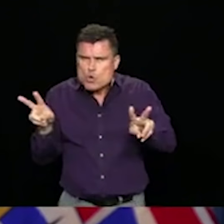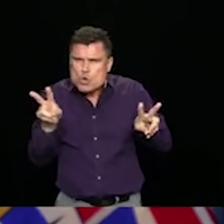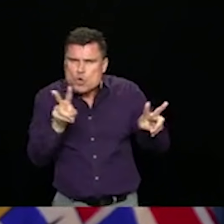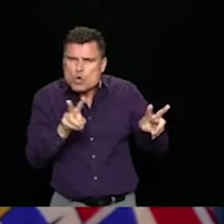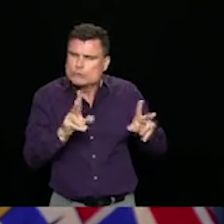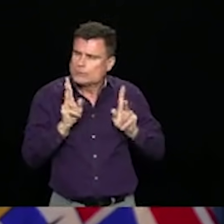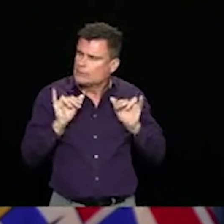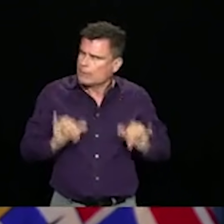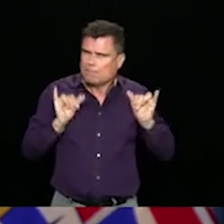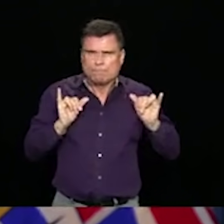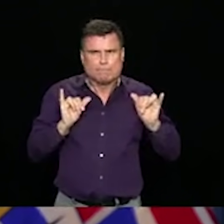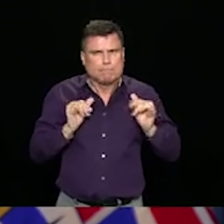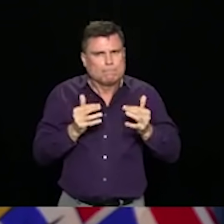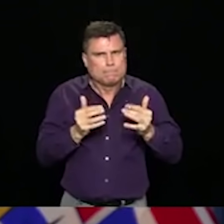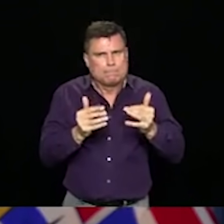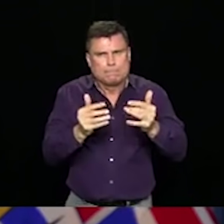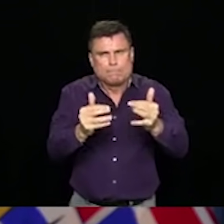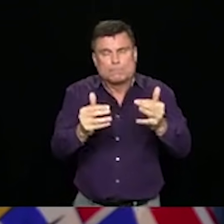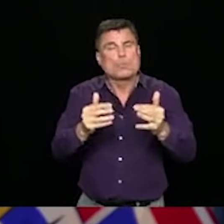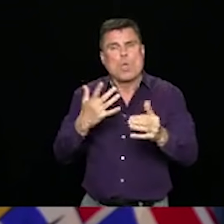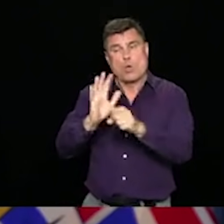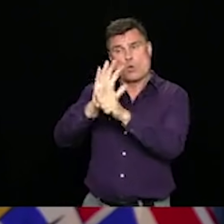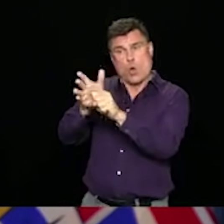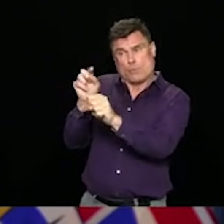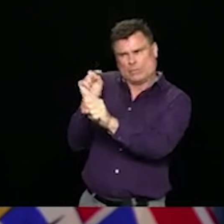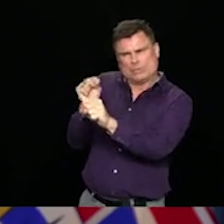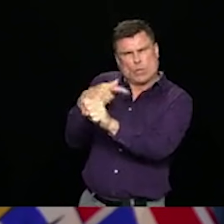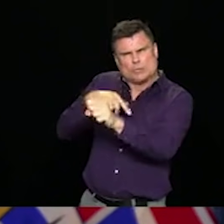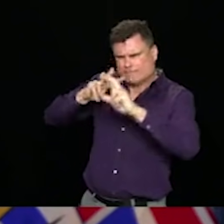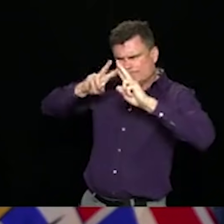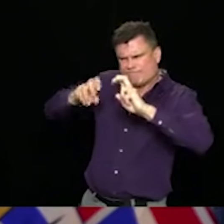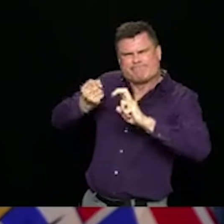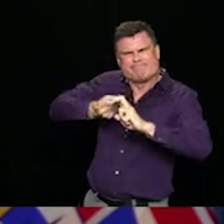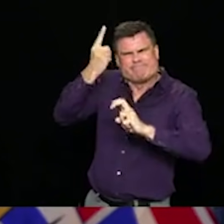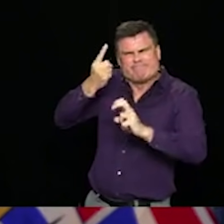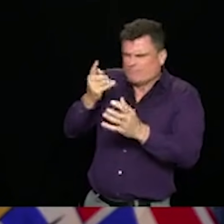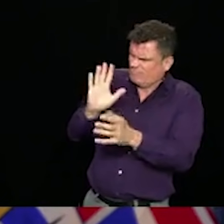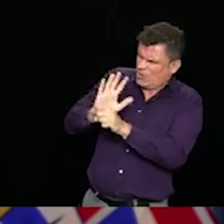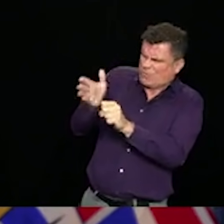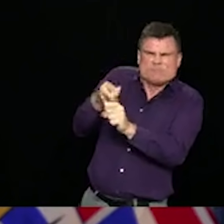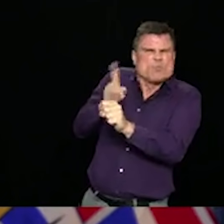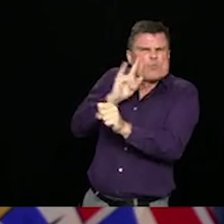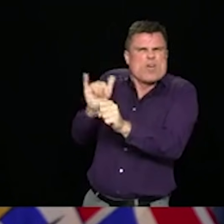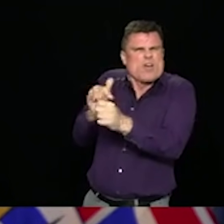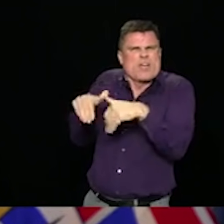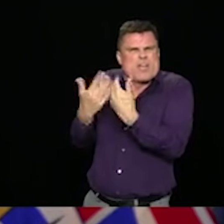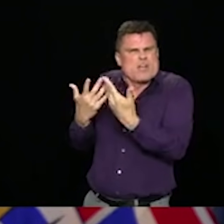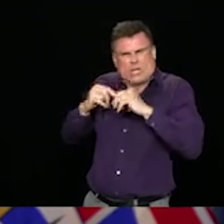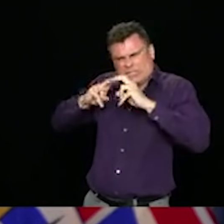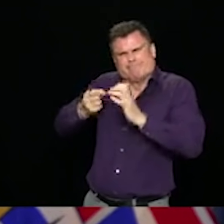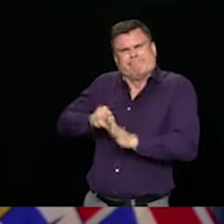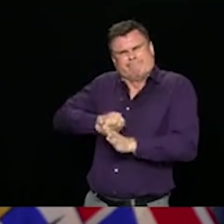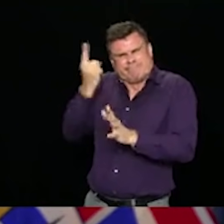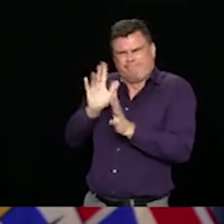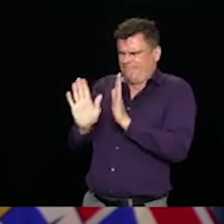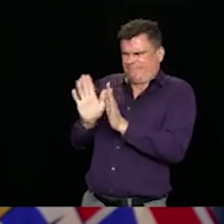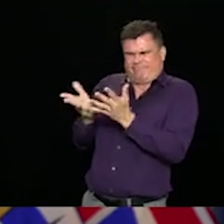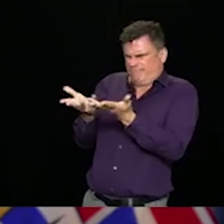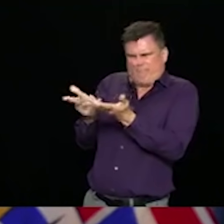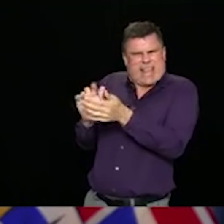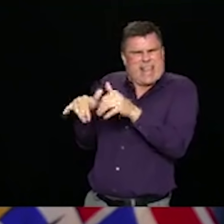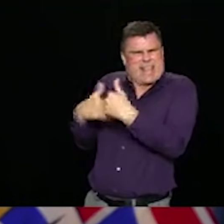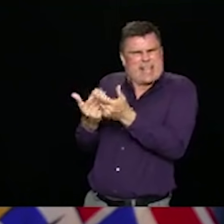today and will continue to be adapted as we learn more about this virus in the coming months. And that is how we're going to make it through this